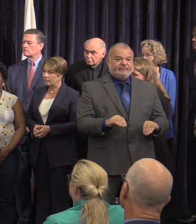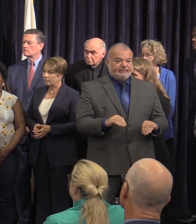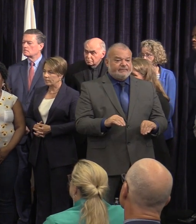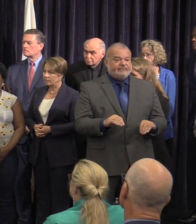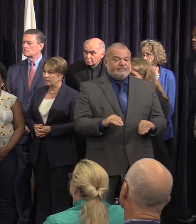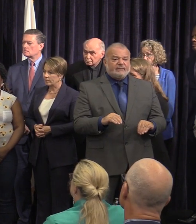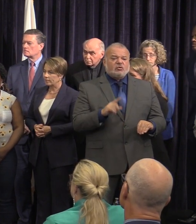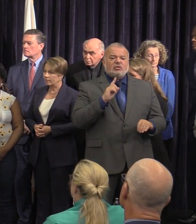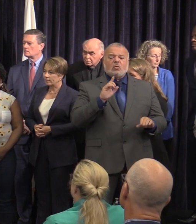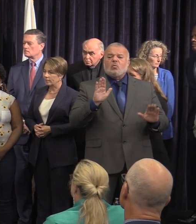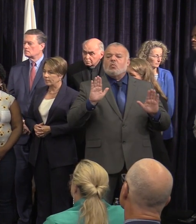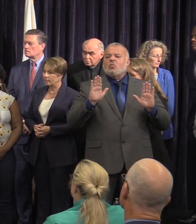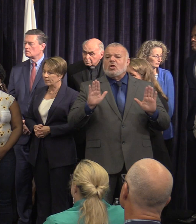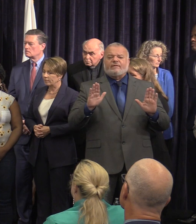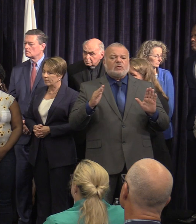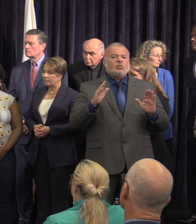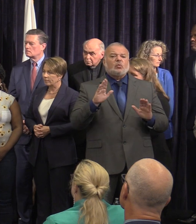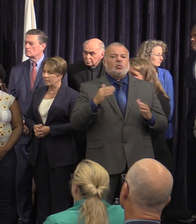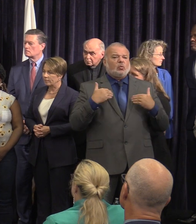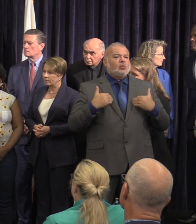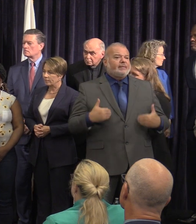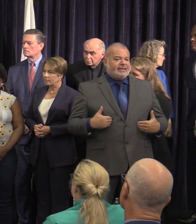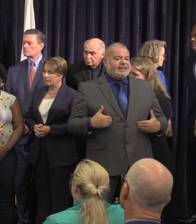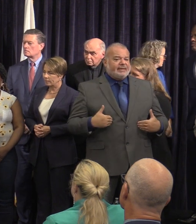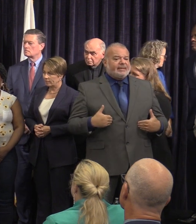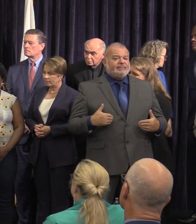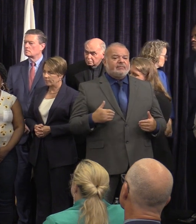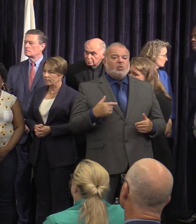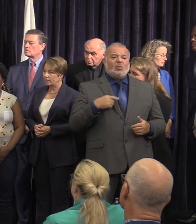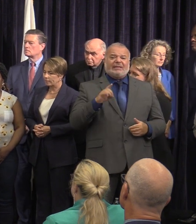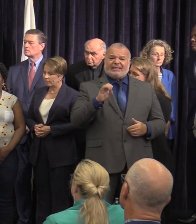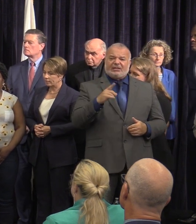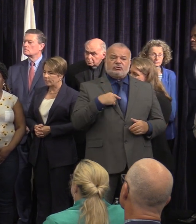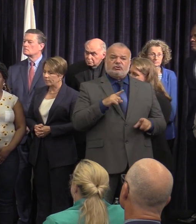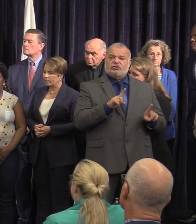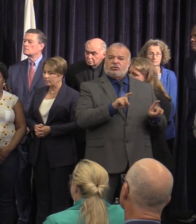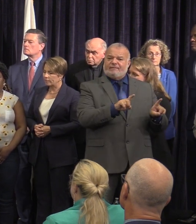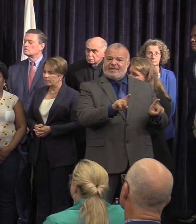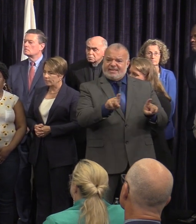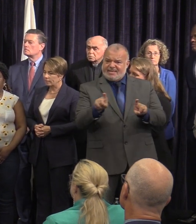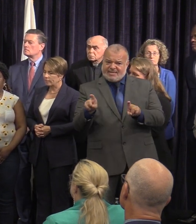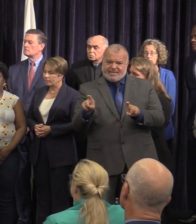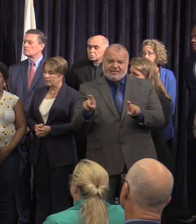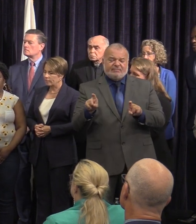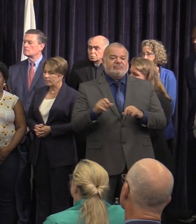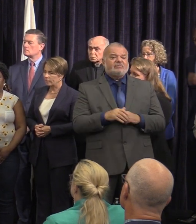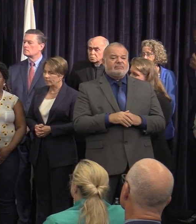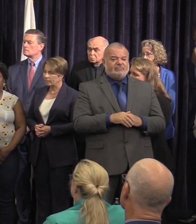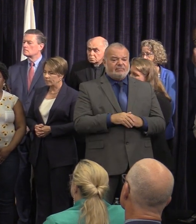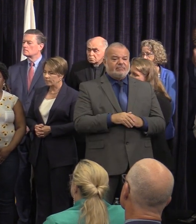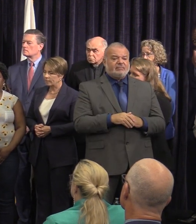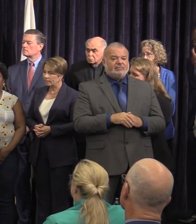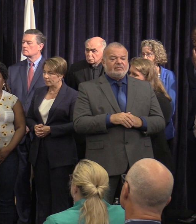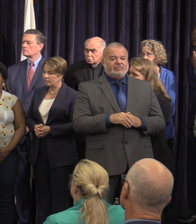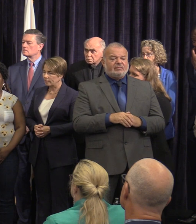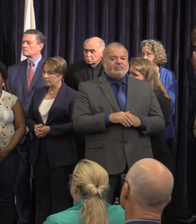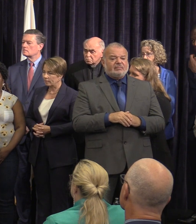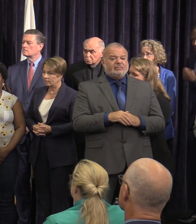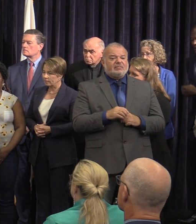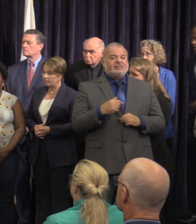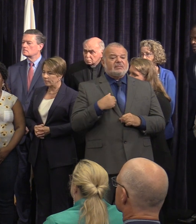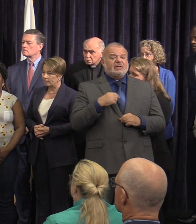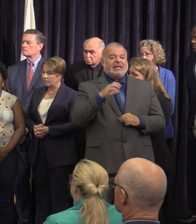wonderful human beings. We did a survey in terms of, you know, those who are coming in terms of their age range. We realized they are between 19